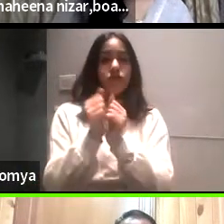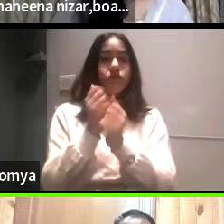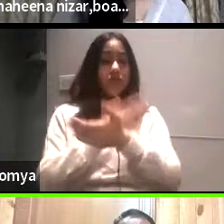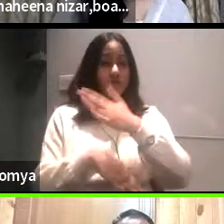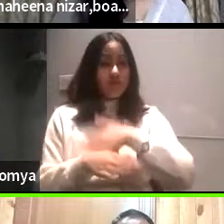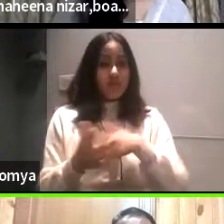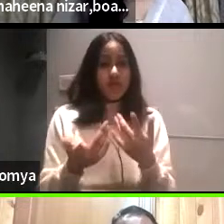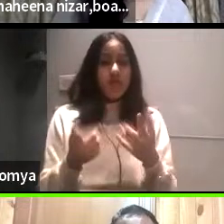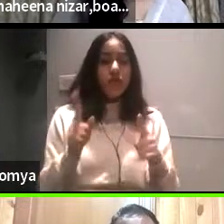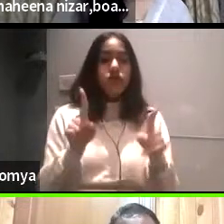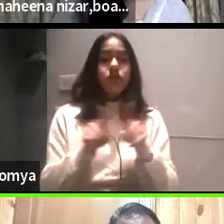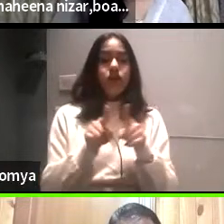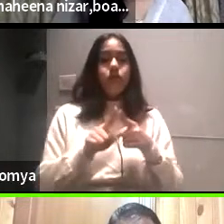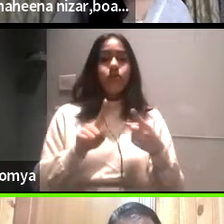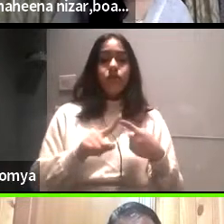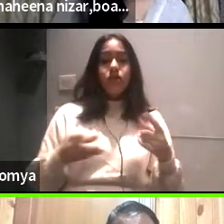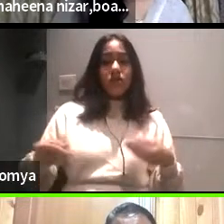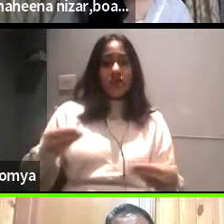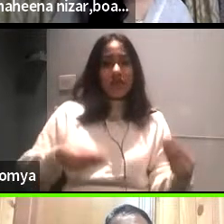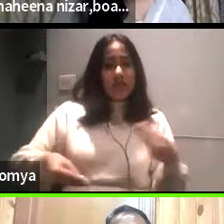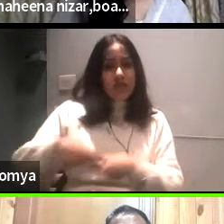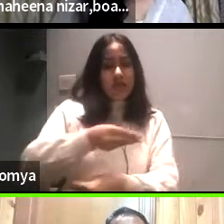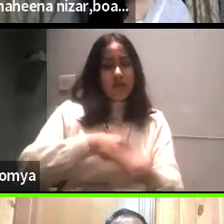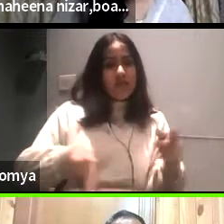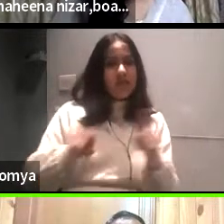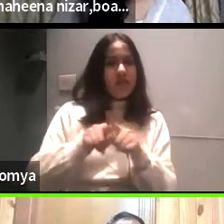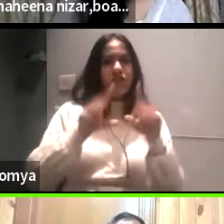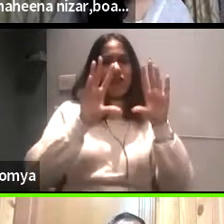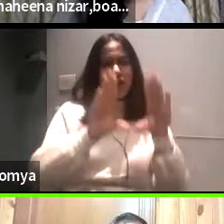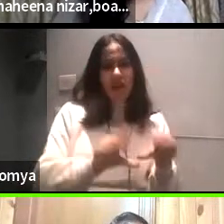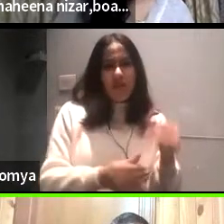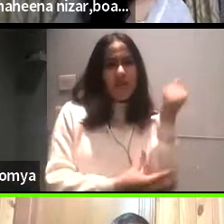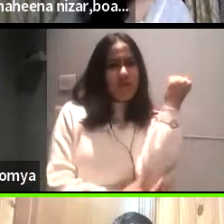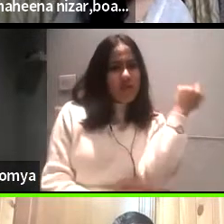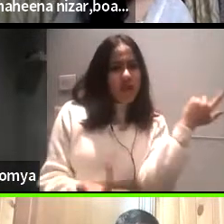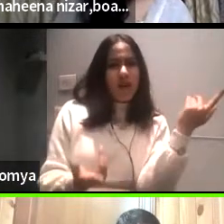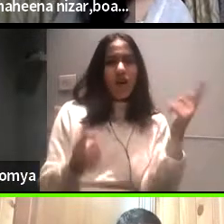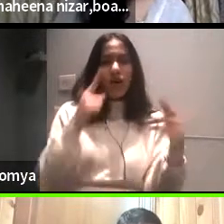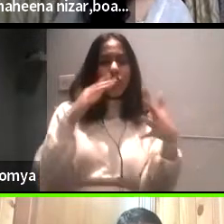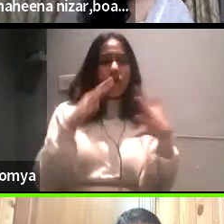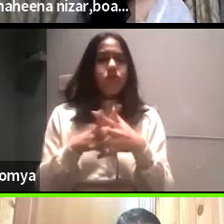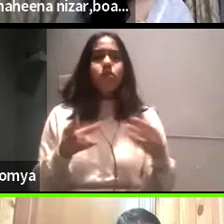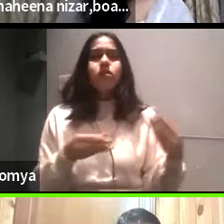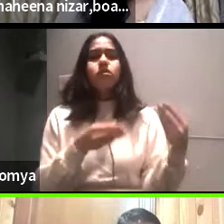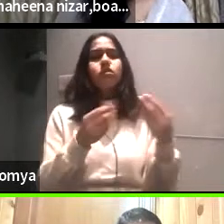and economically weaker section of the society, for especially pertaining to women?